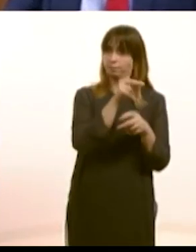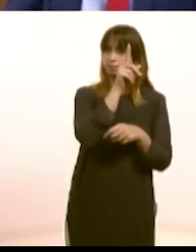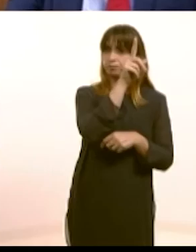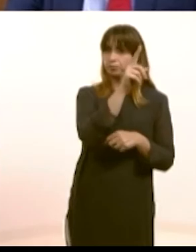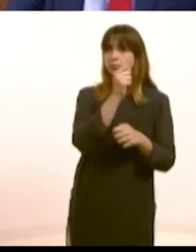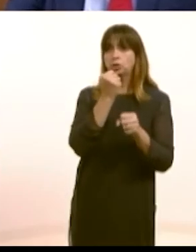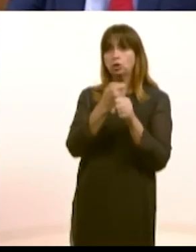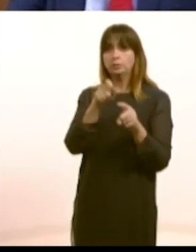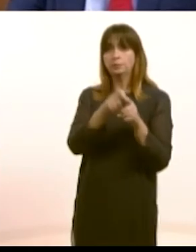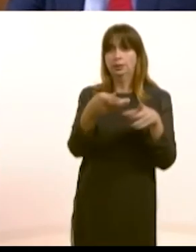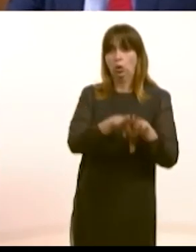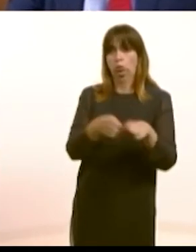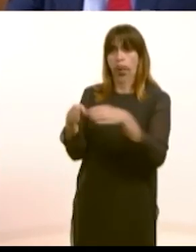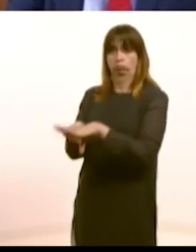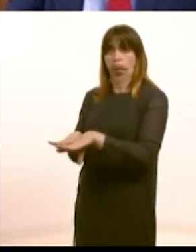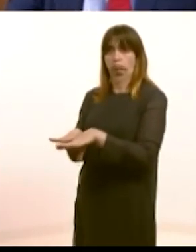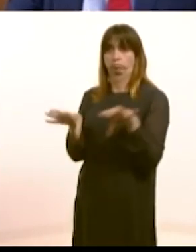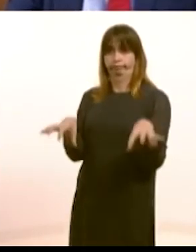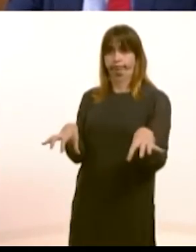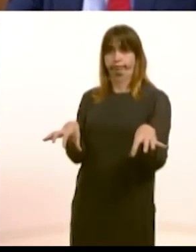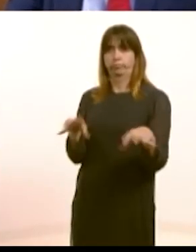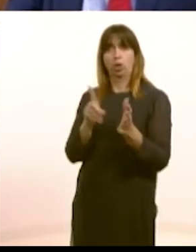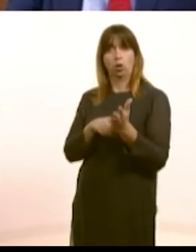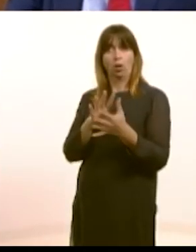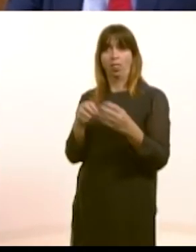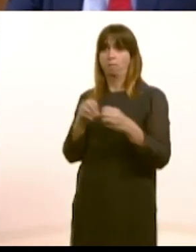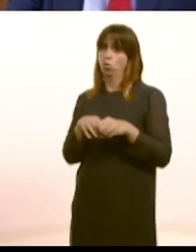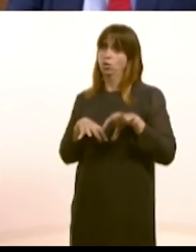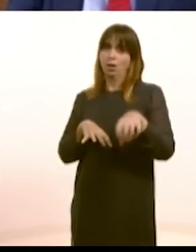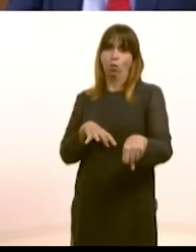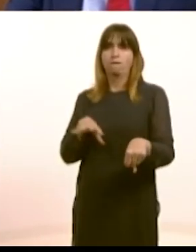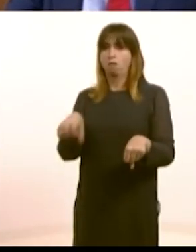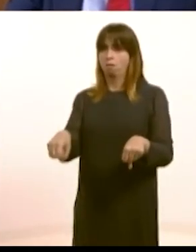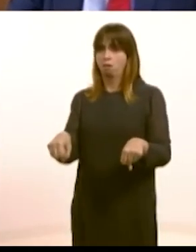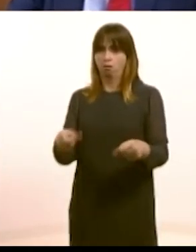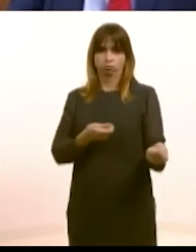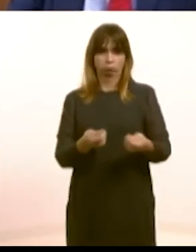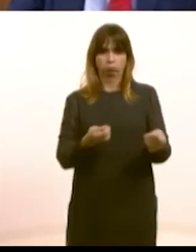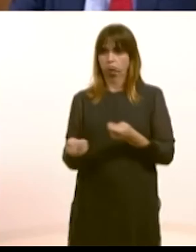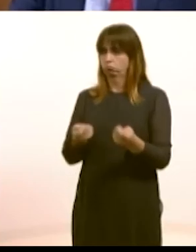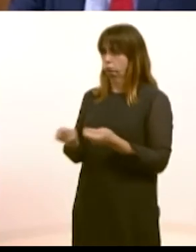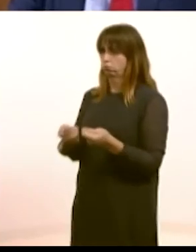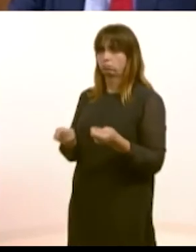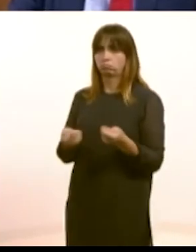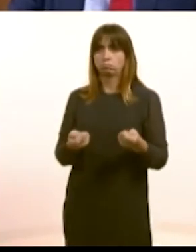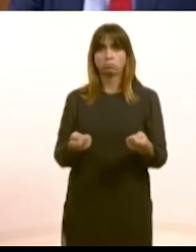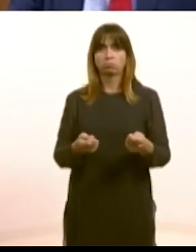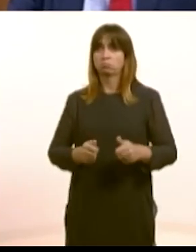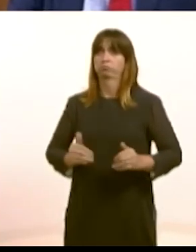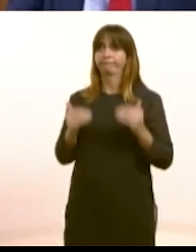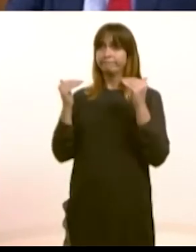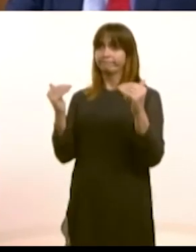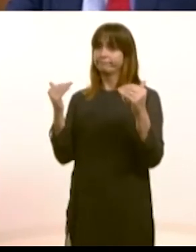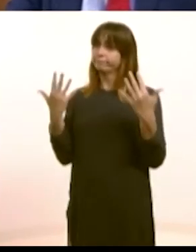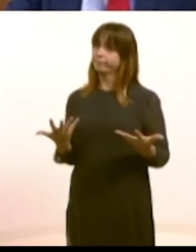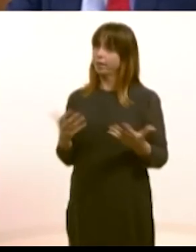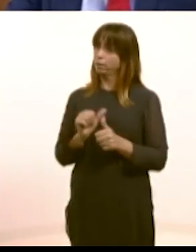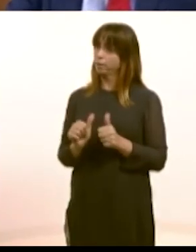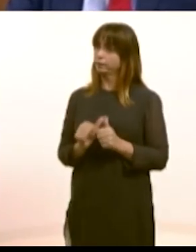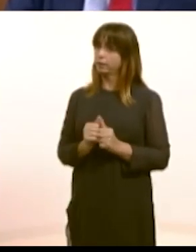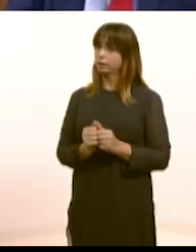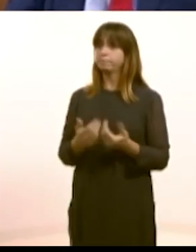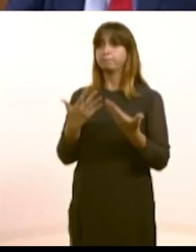rightly, close, but the local health board took over the provision of primary care services, and the services are better, and they're certainly